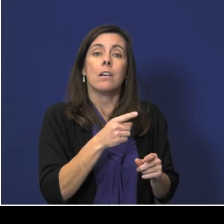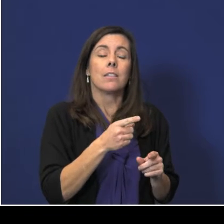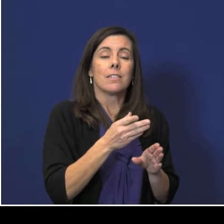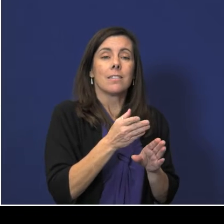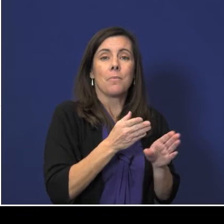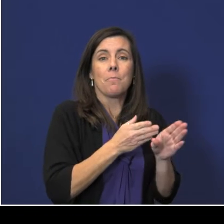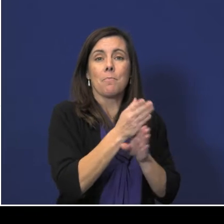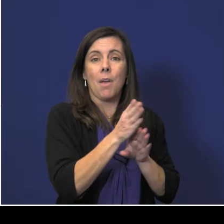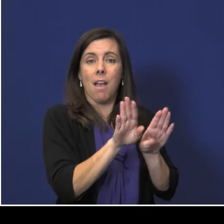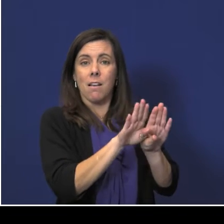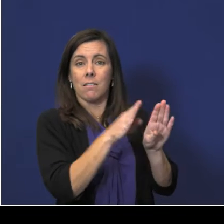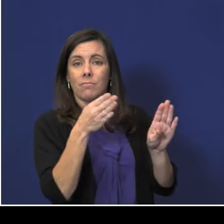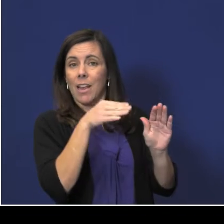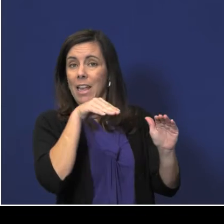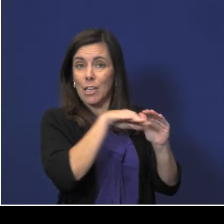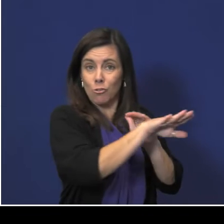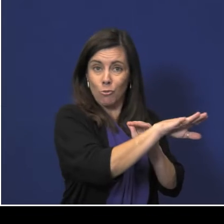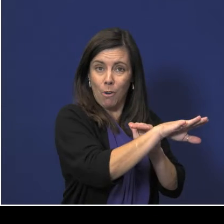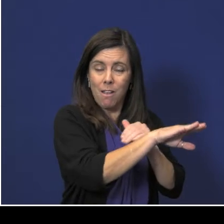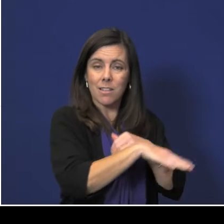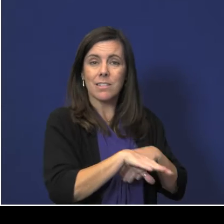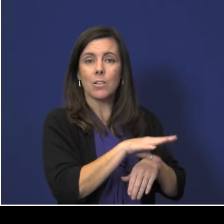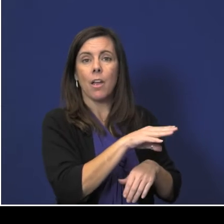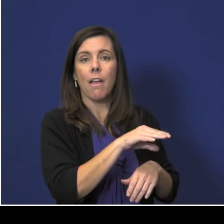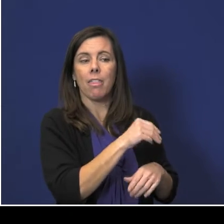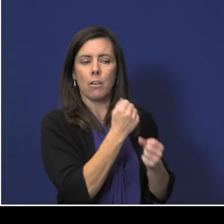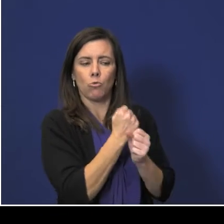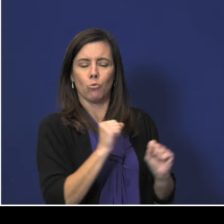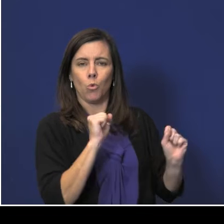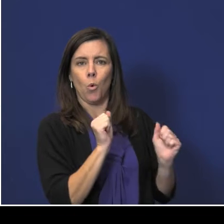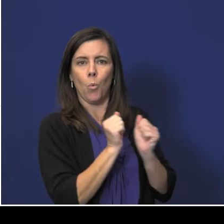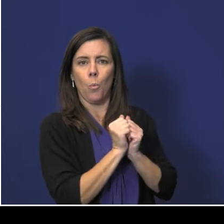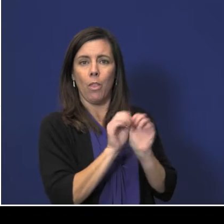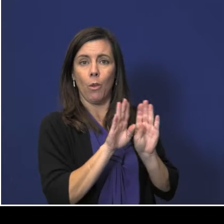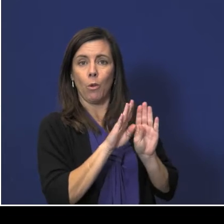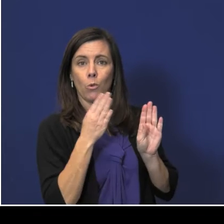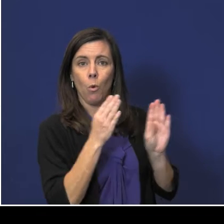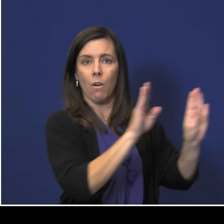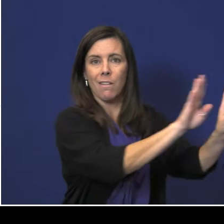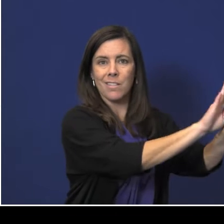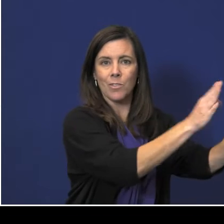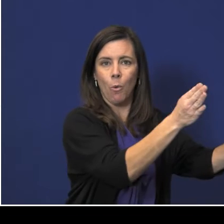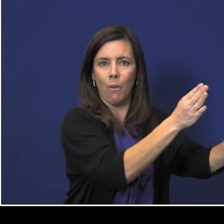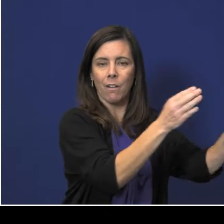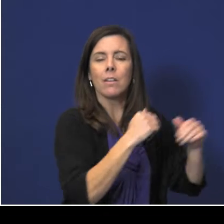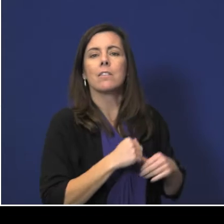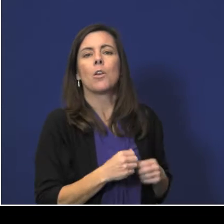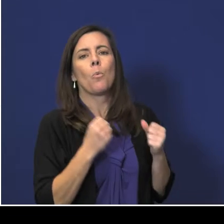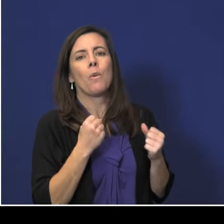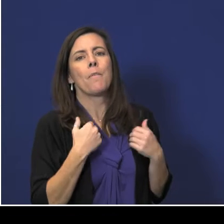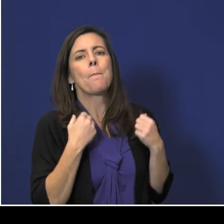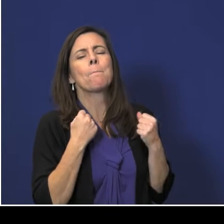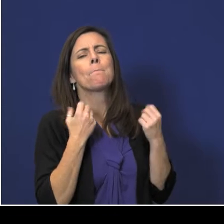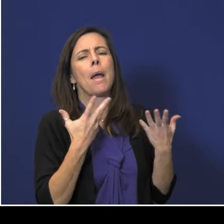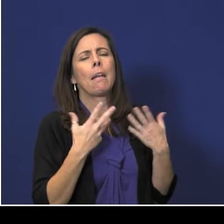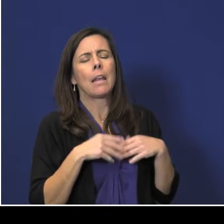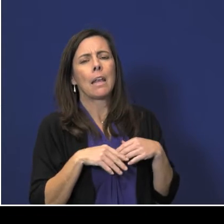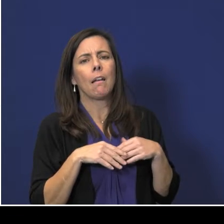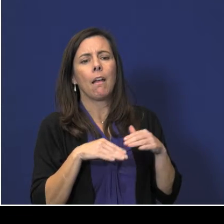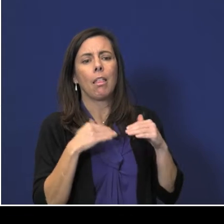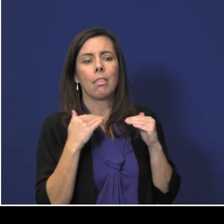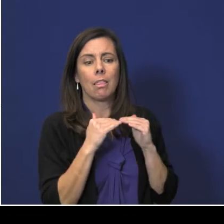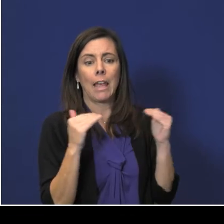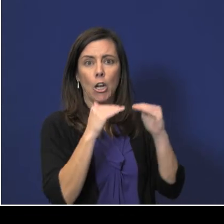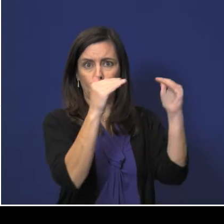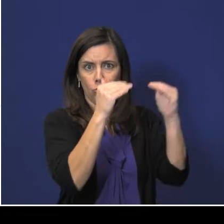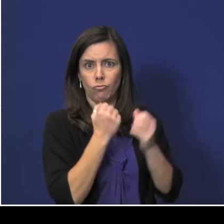guys saw right now for the main secure entry vestibule. So again, many layers of security. The other thing too is that